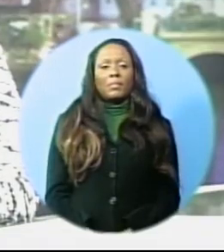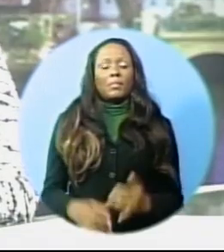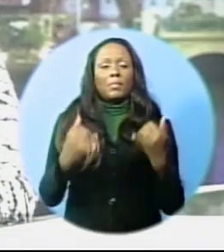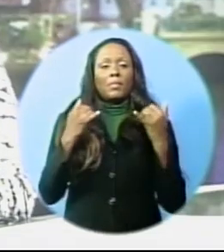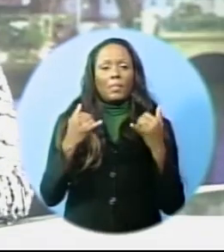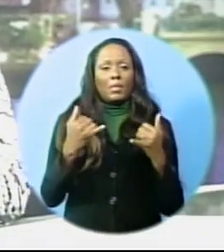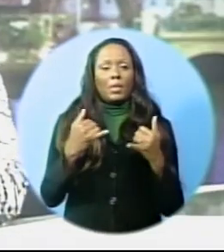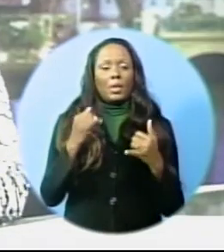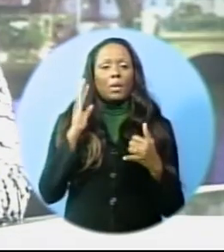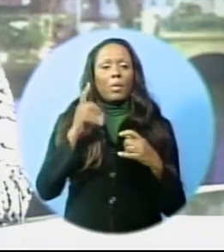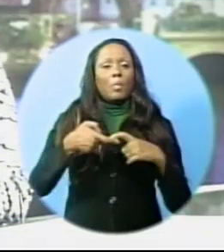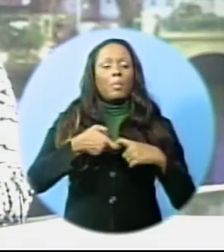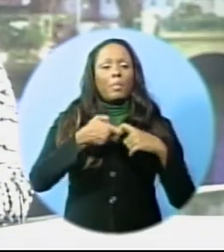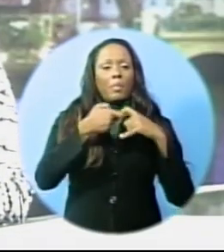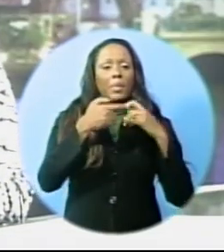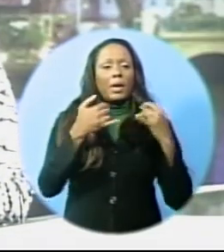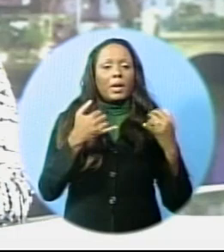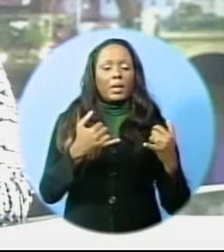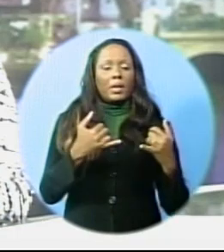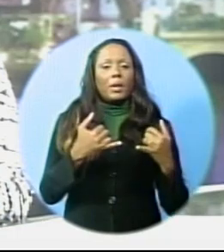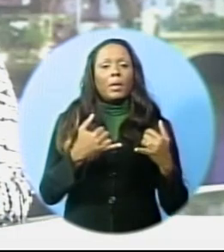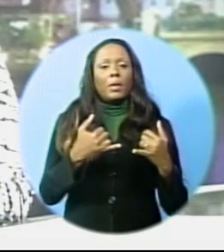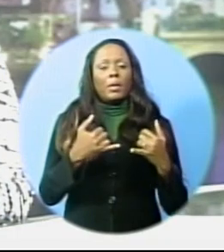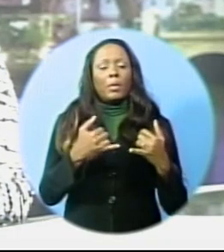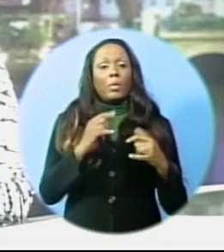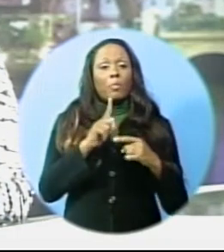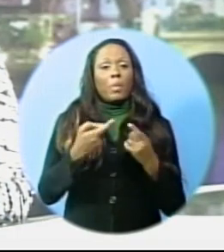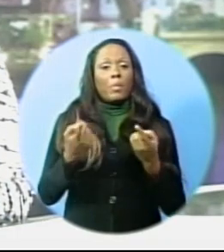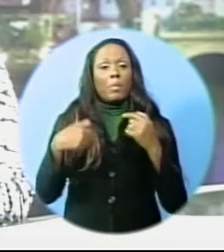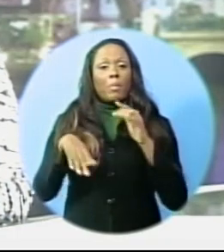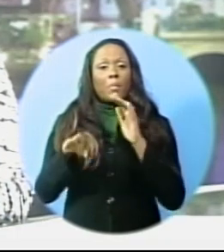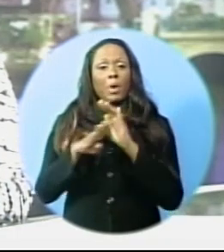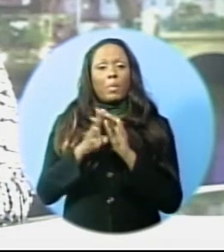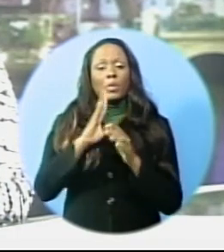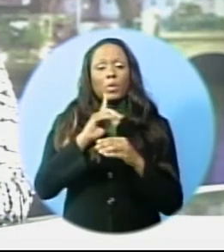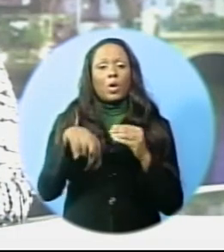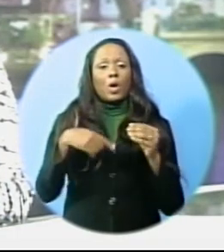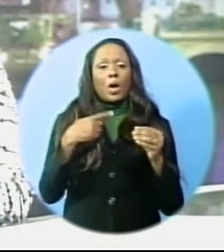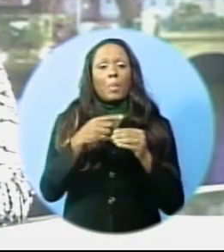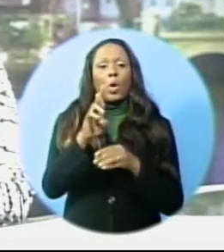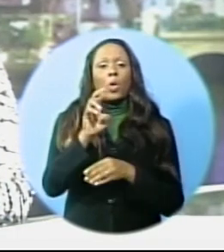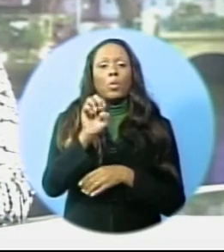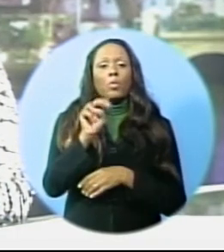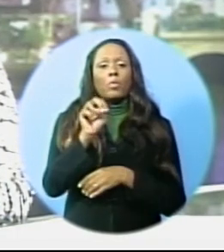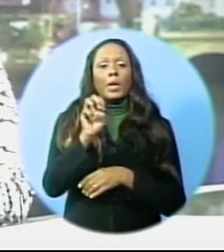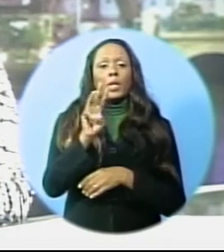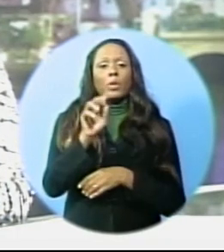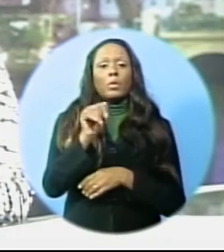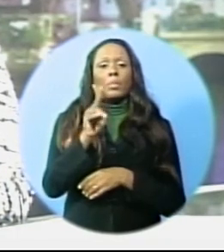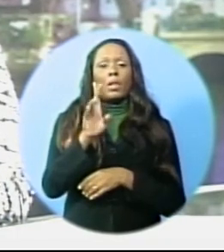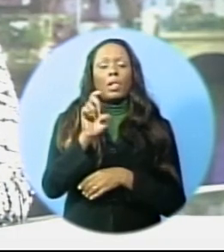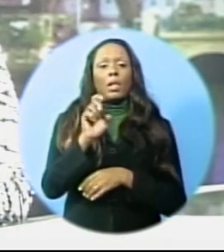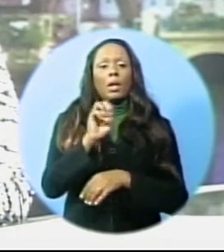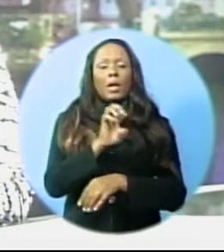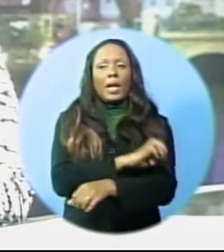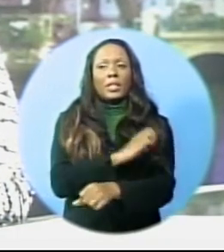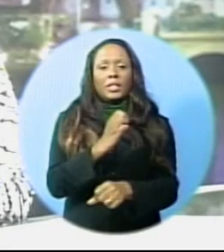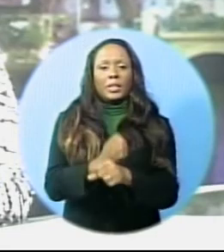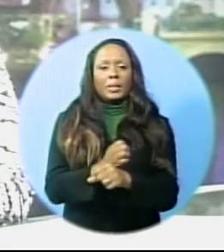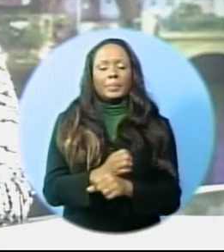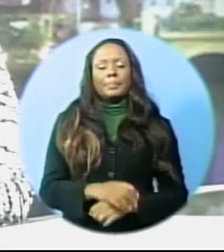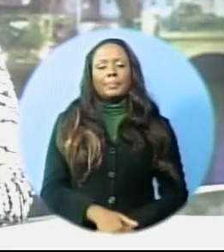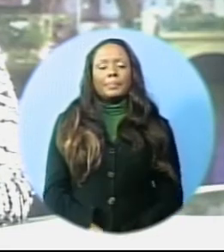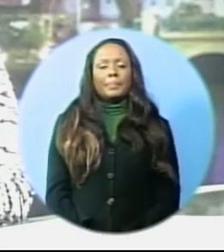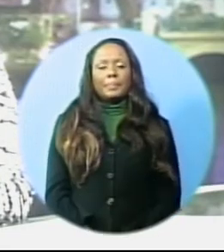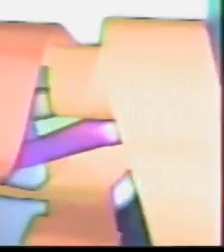Ryan. Well, coming up after the break, Barbados encouraged to fully use the island's capacity to generate renewable energy. Stay with